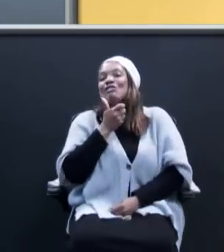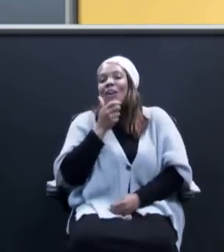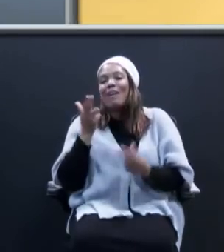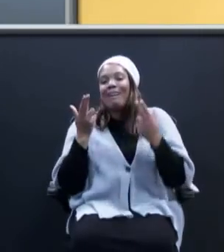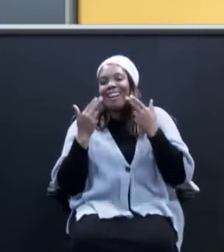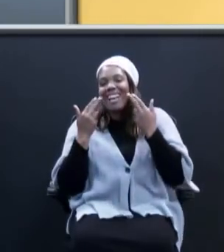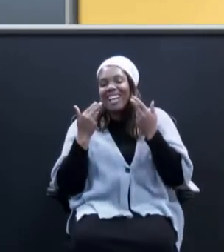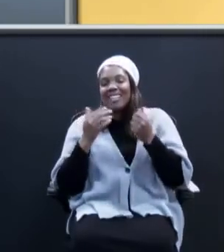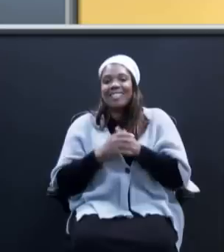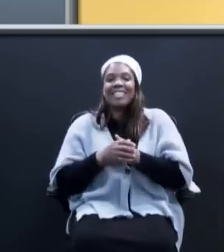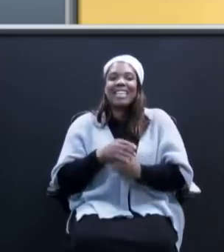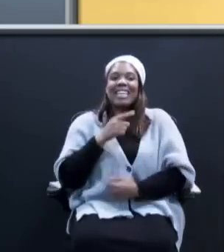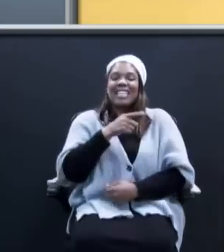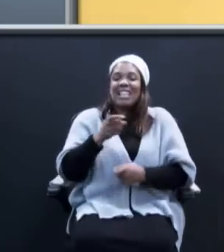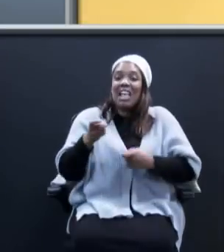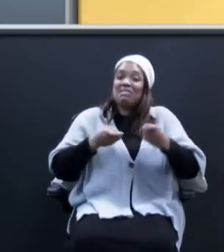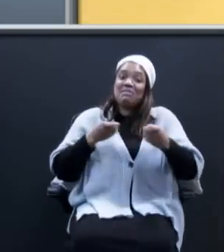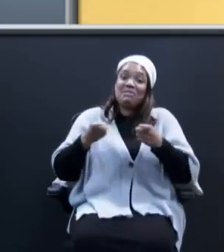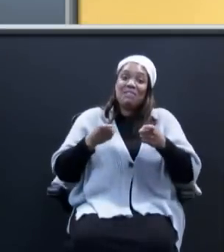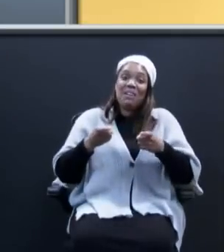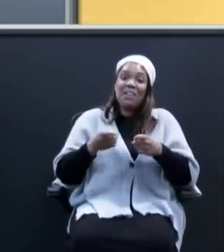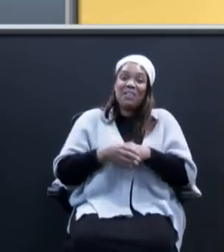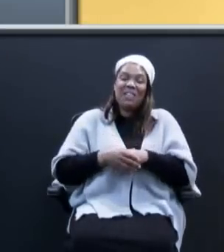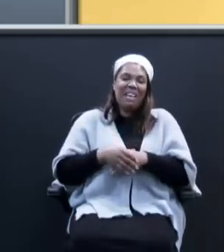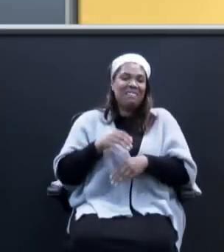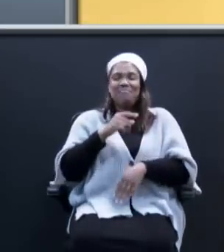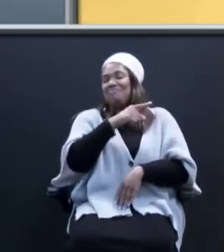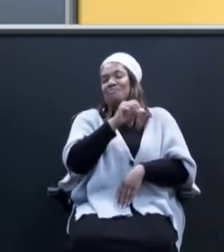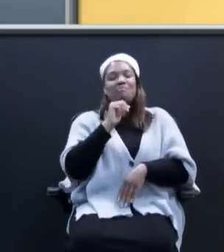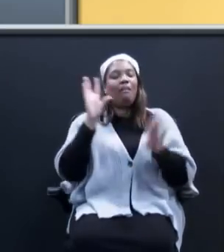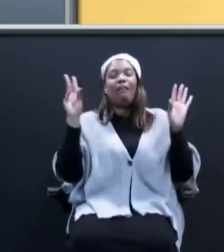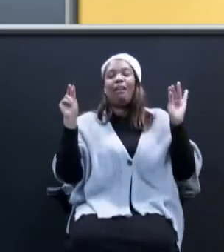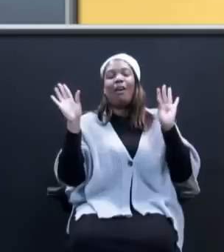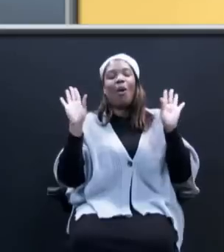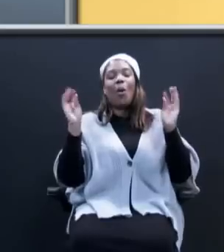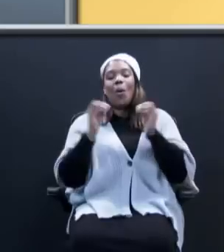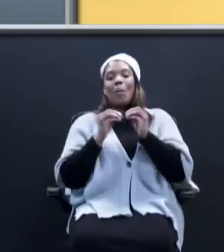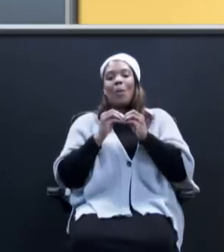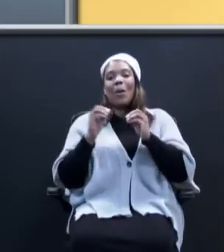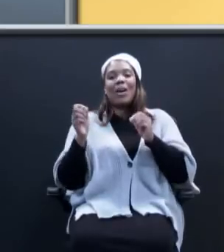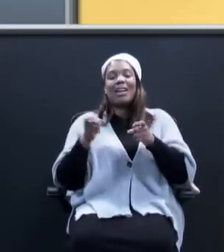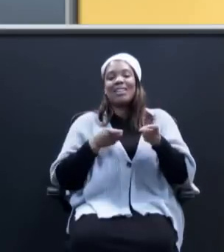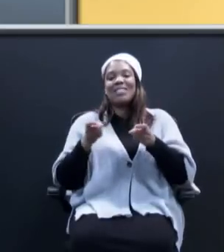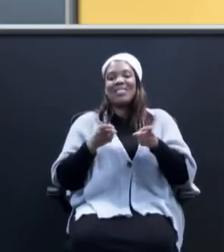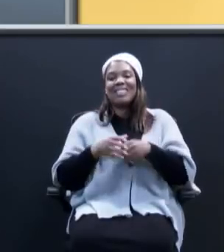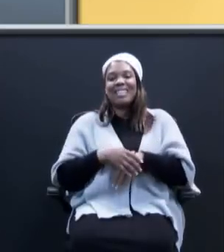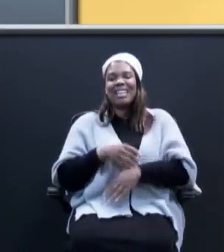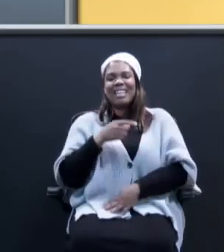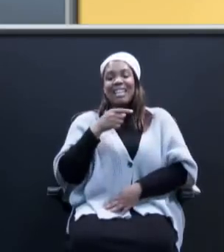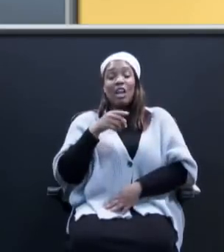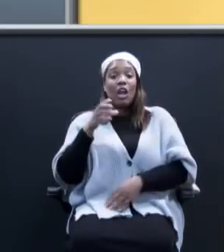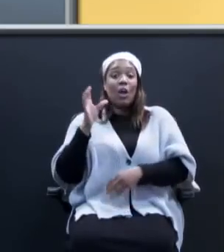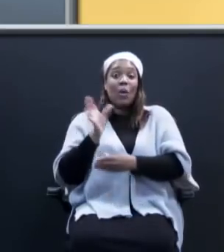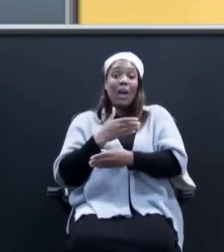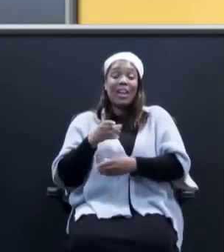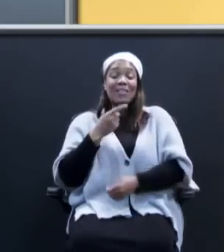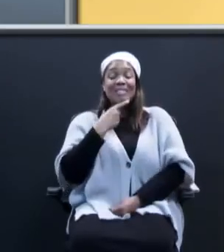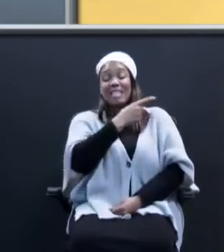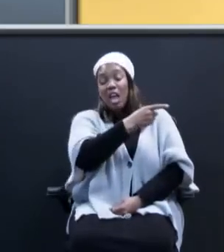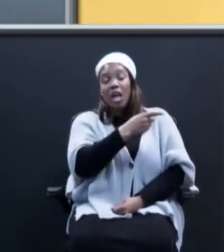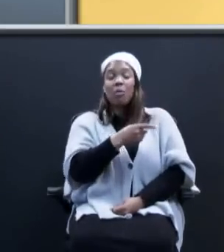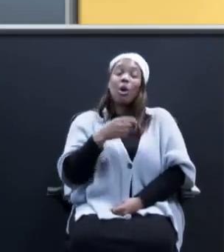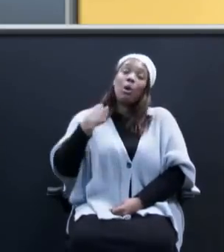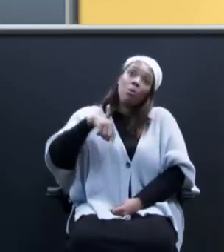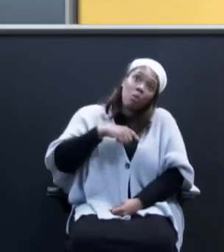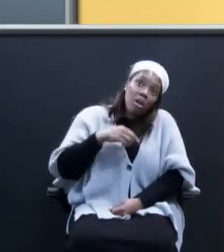I used to have some control around here. That's gone. And they used to tell me what they're going to do in the beginning. Well, Brother